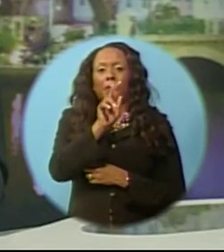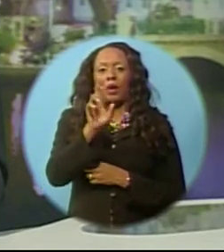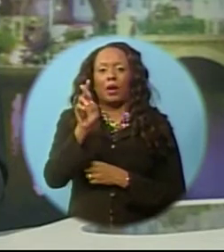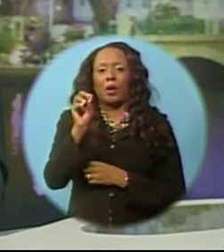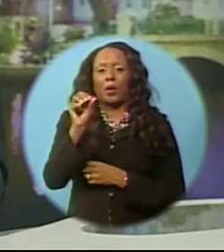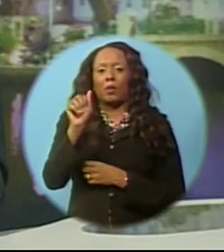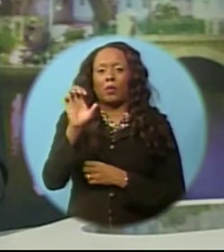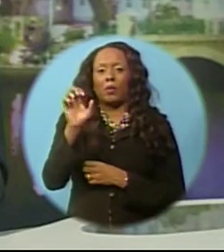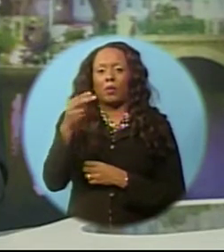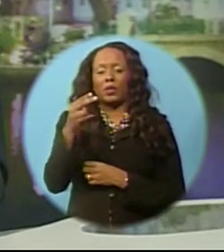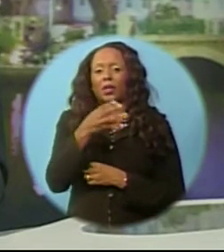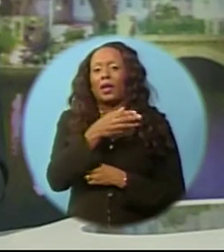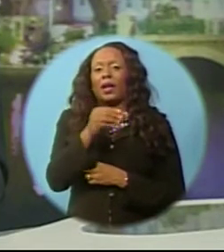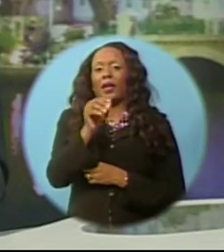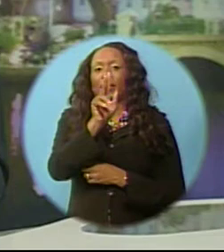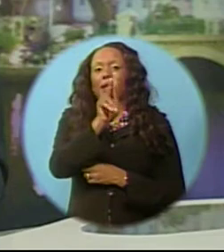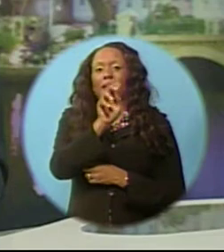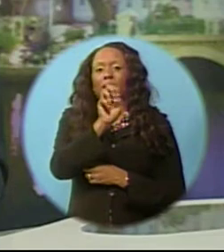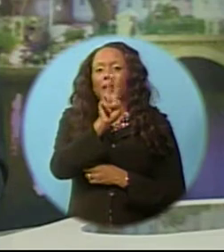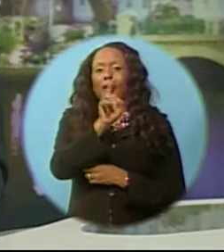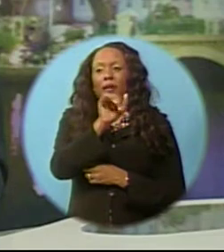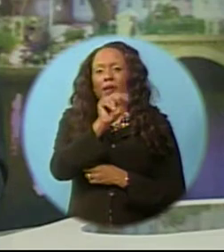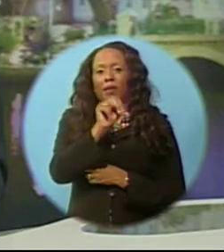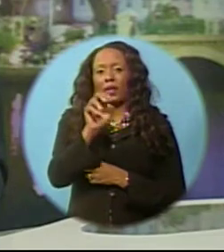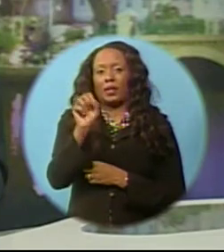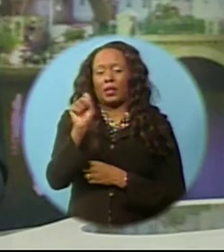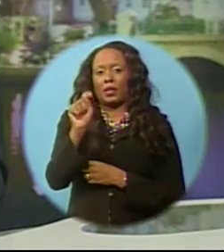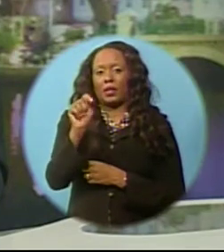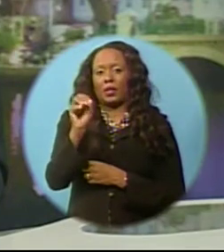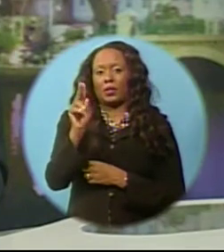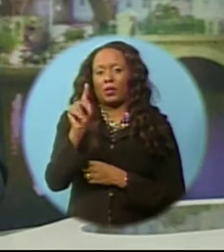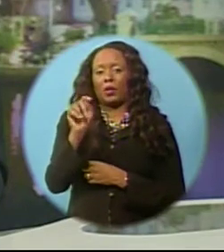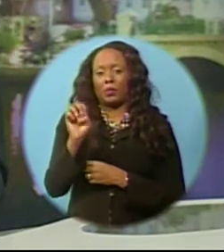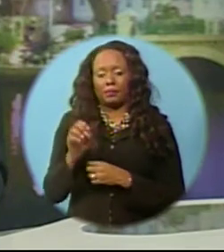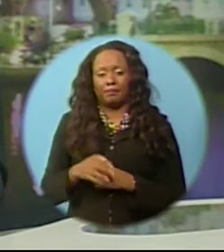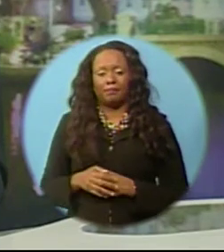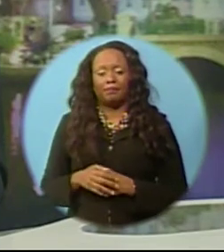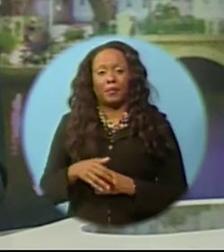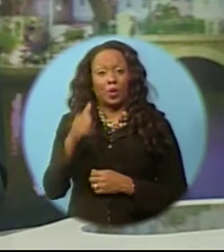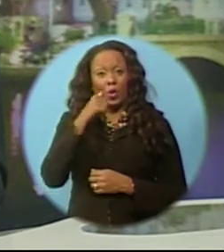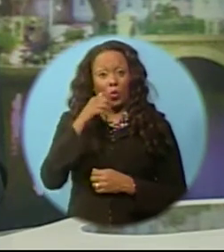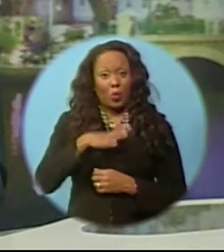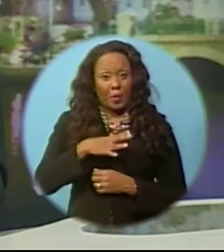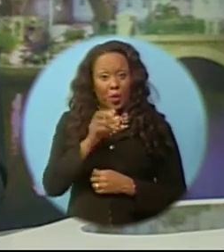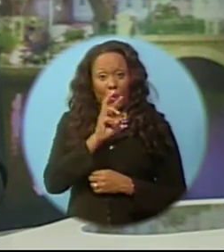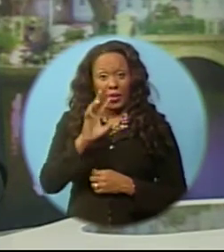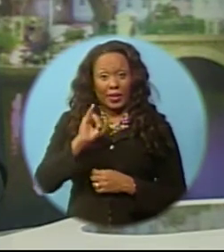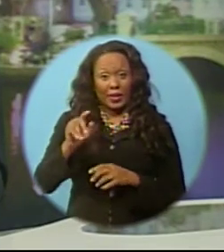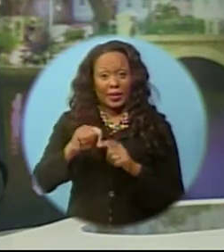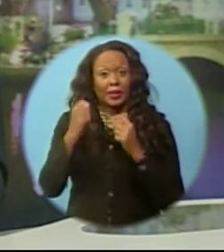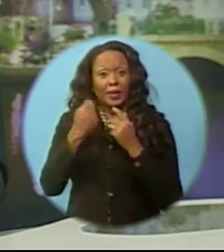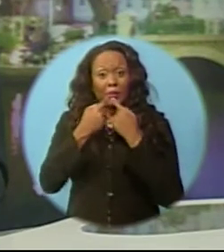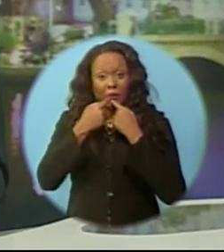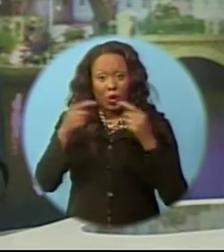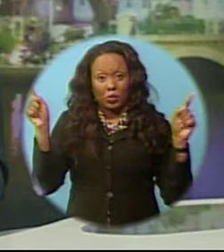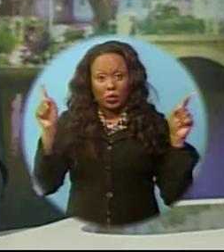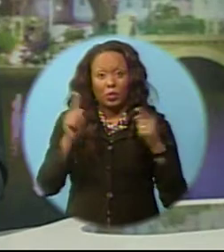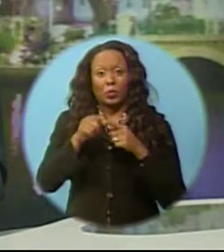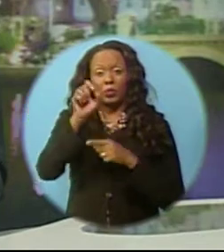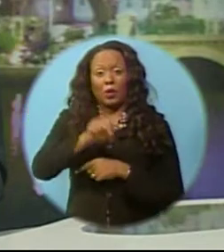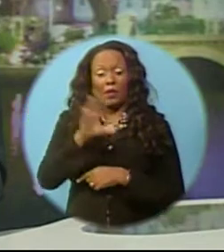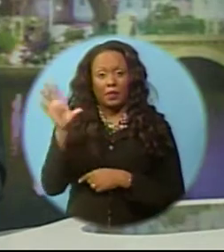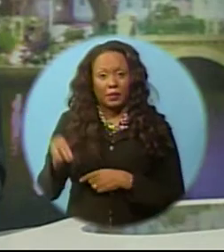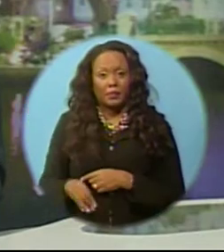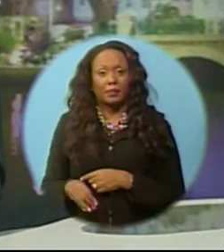Kimar Roach, and Kevin Stout. Meanwhile, the squad for the West Indies Women's Tour of South Africa has also been announced. That team